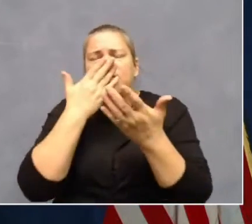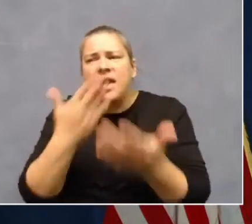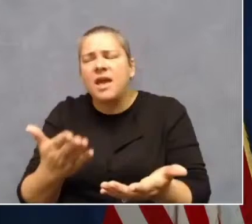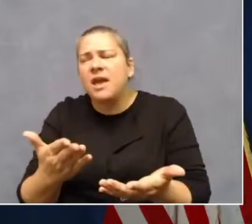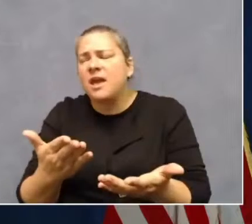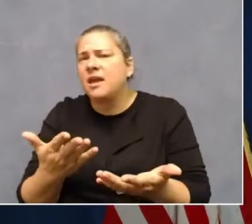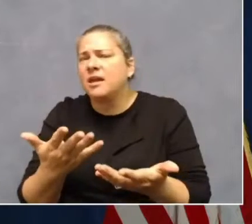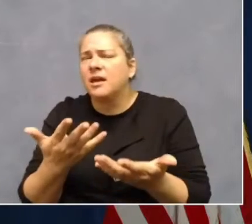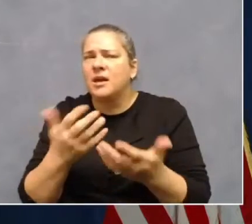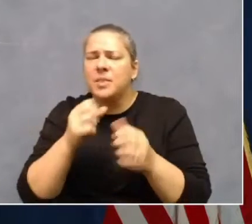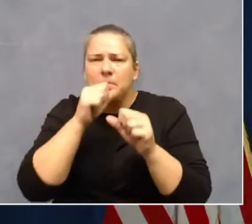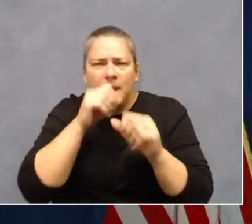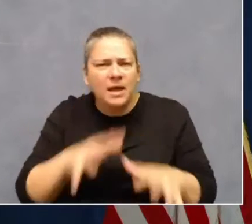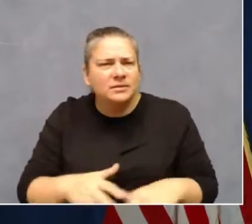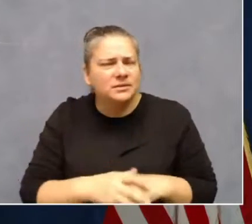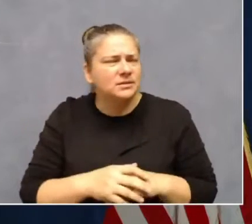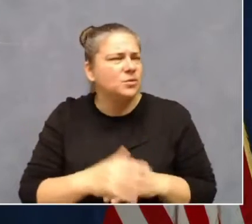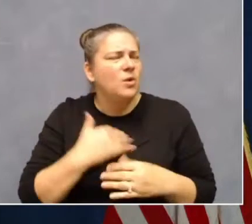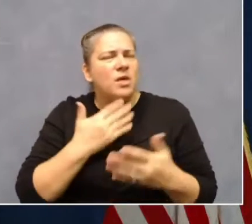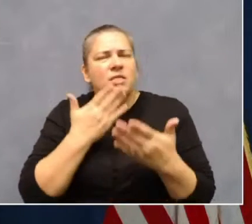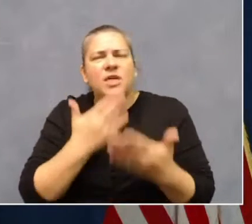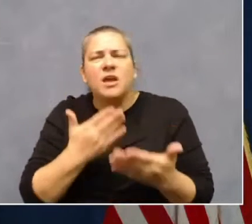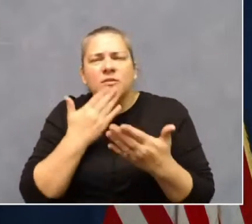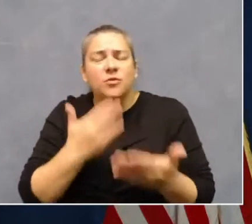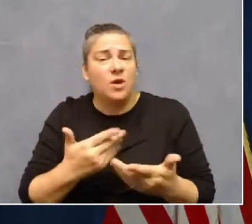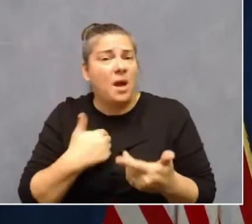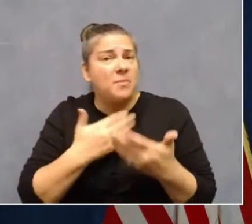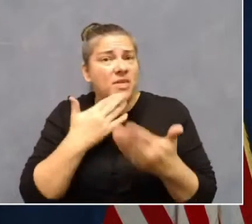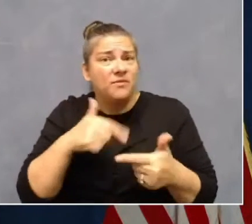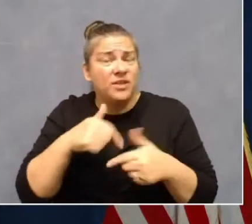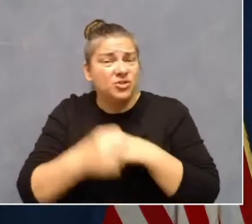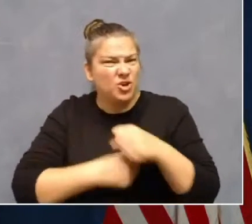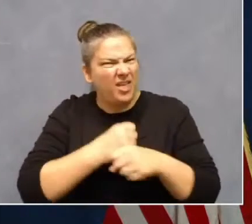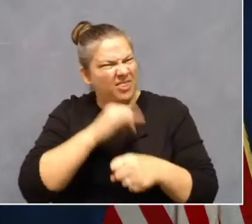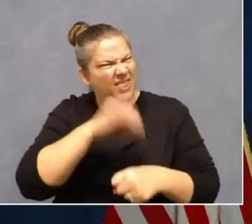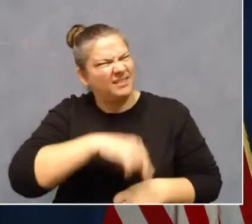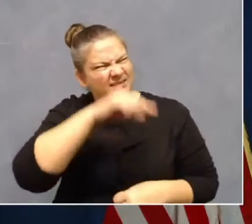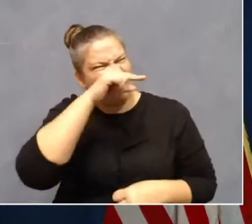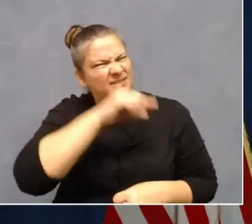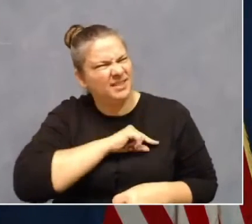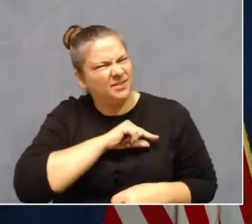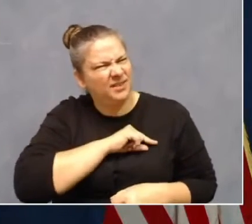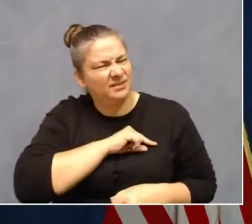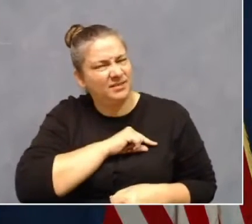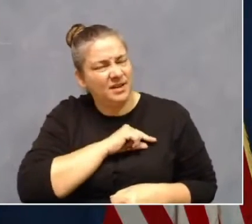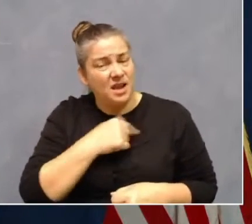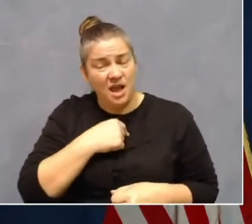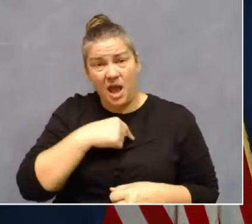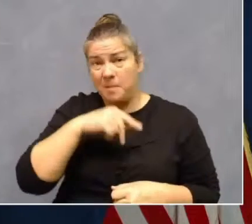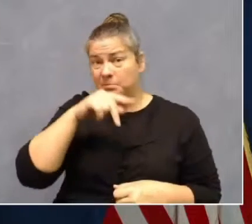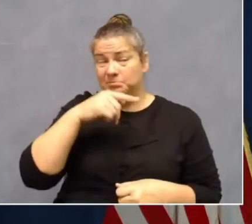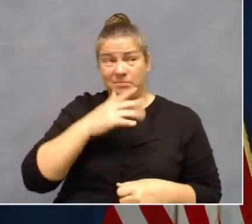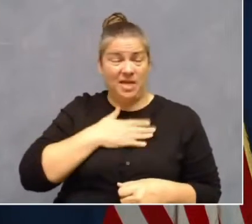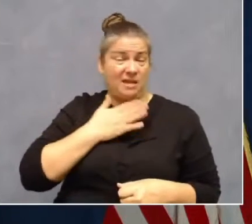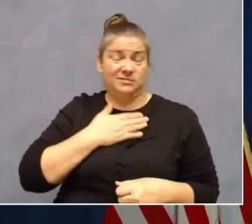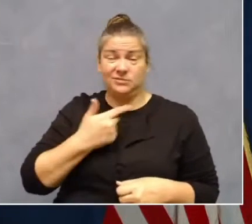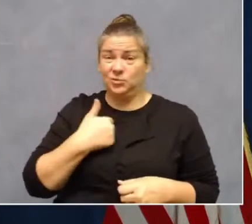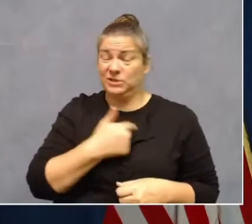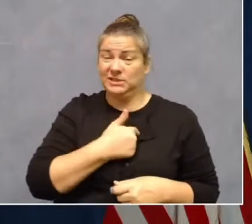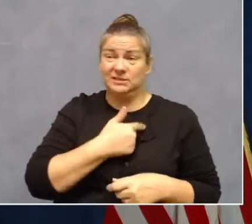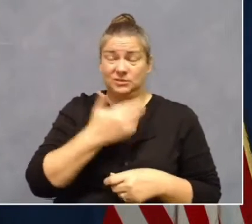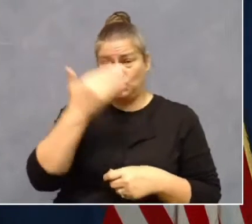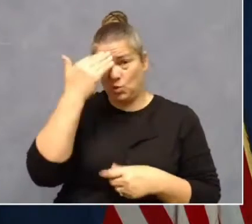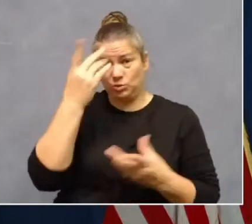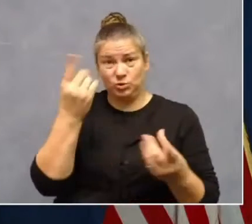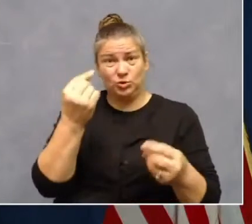act thankful. I'm thankful this year we have the knowledge that we need to keep the people around us healthy and alive. And let's show